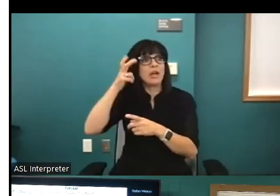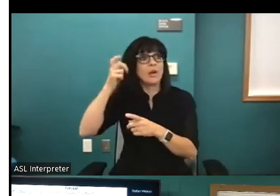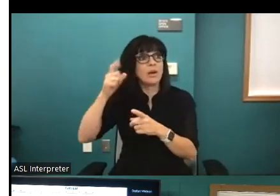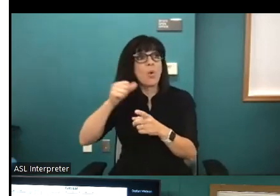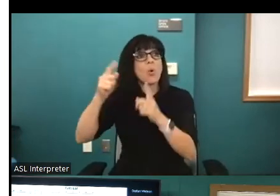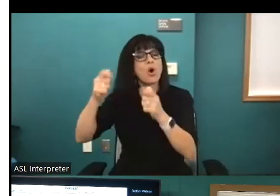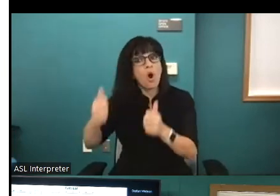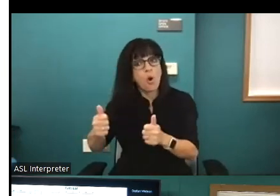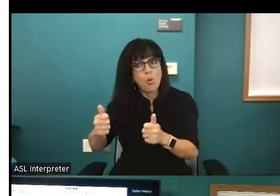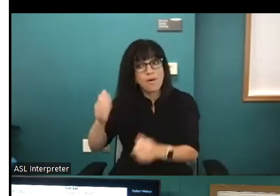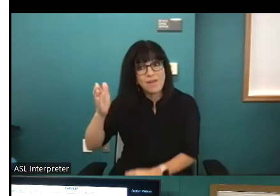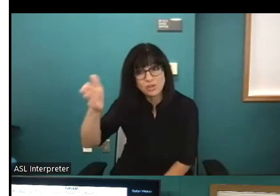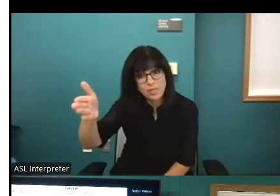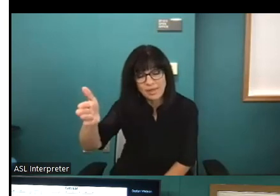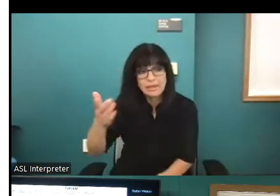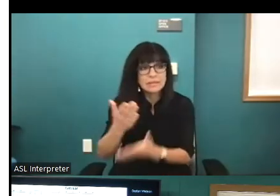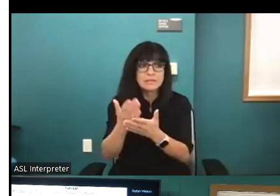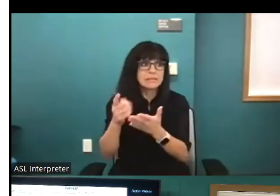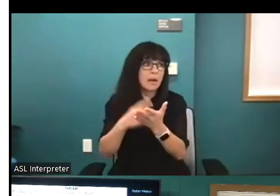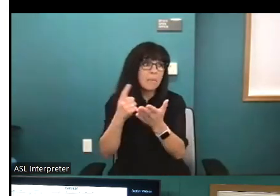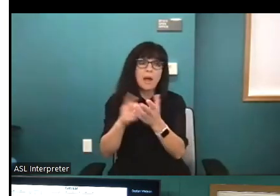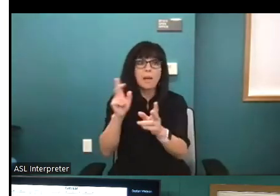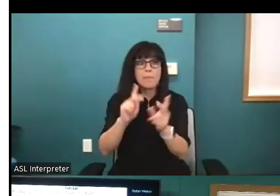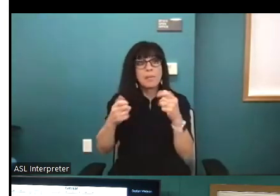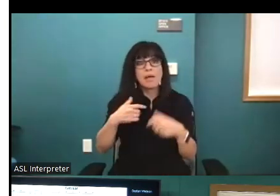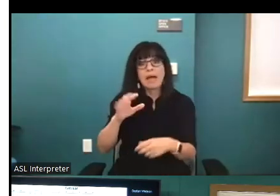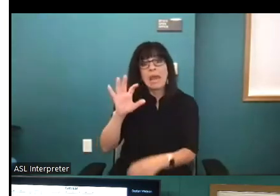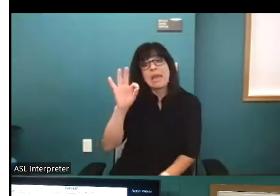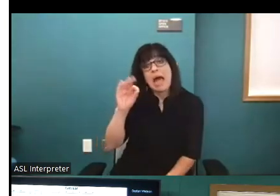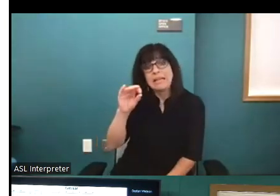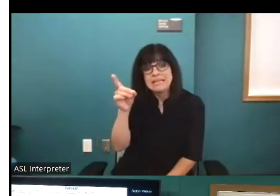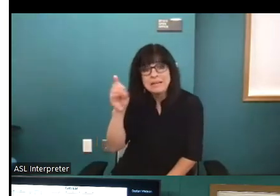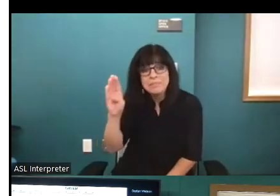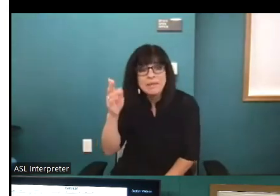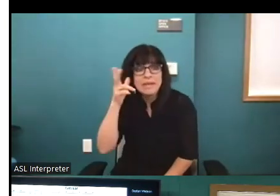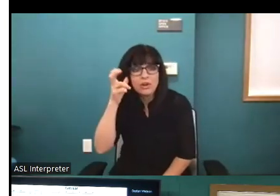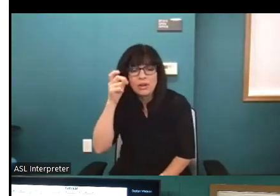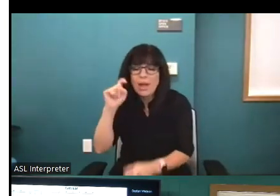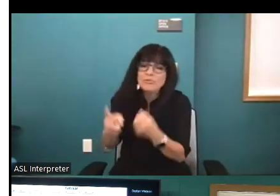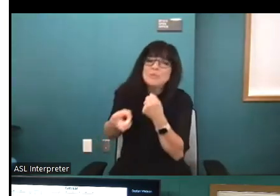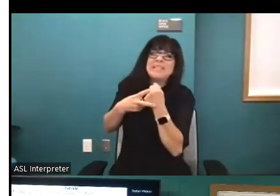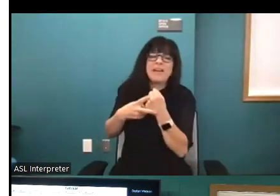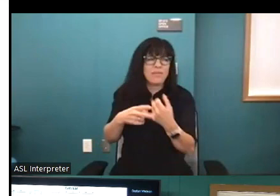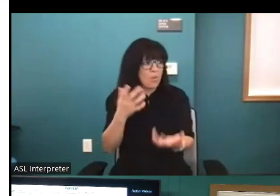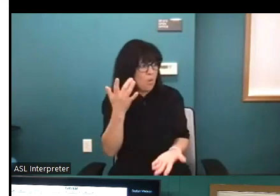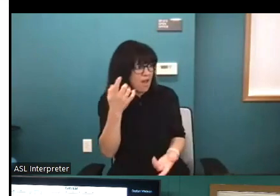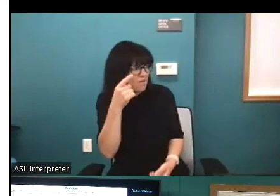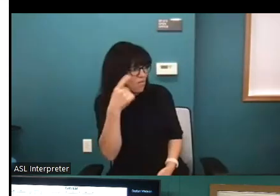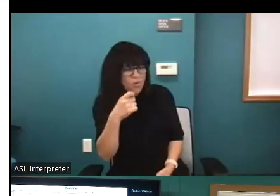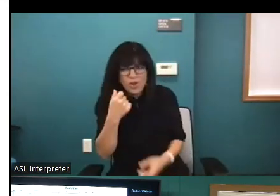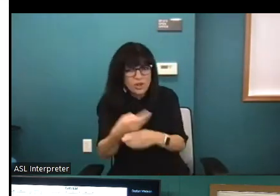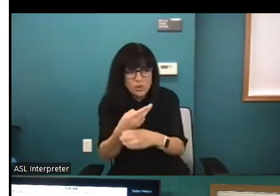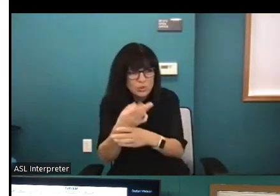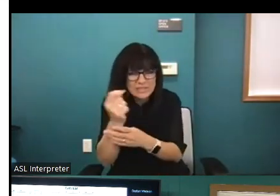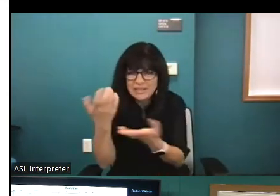later. So sometimes, you know, people come in with like a 90 dB threshold, they're like, we have to save that. I'm like, why? For what? Well, you're not using it, you